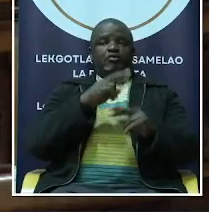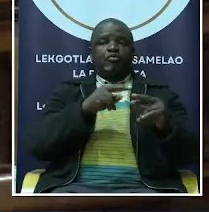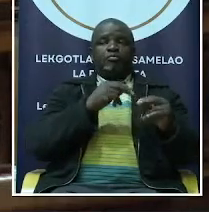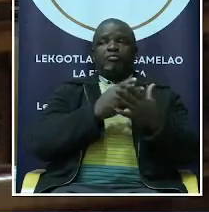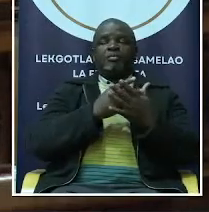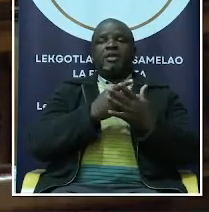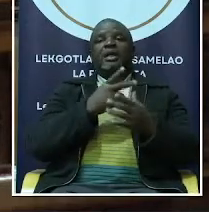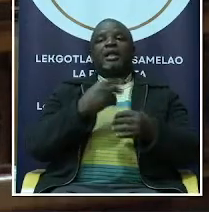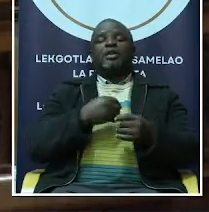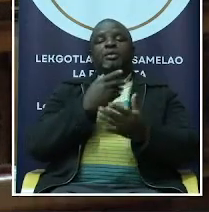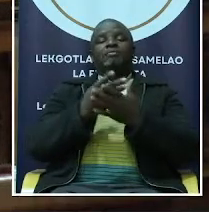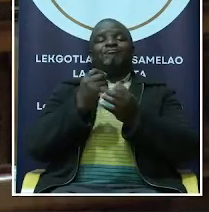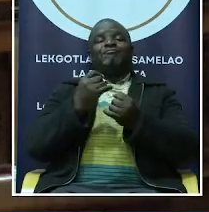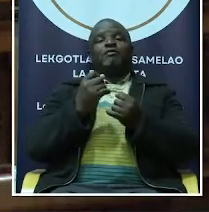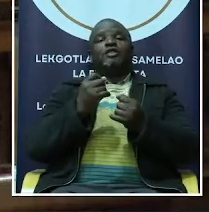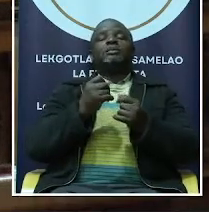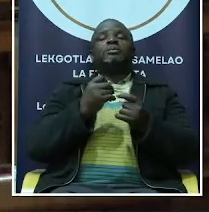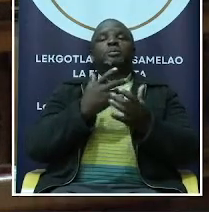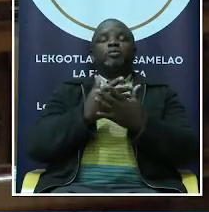and coordinated